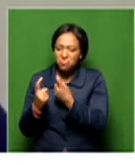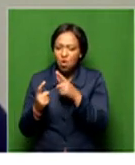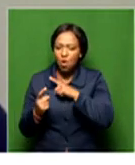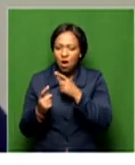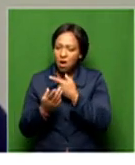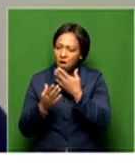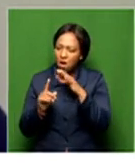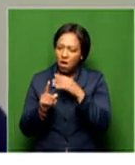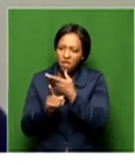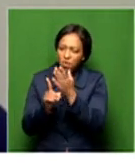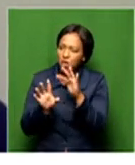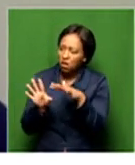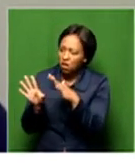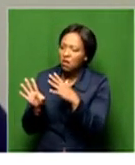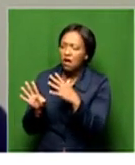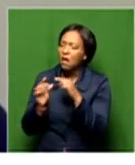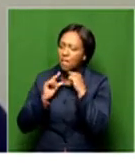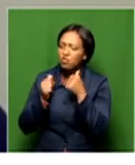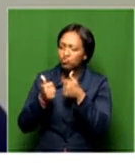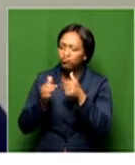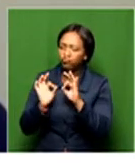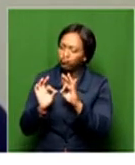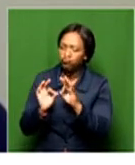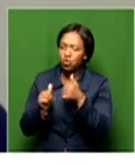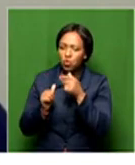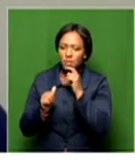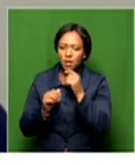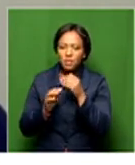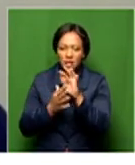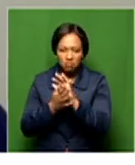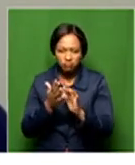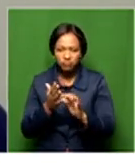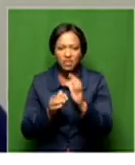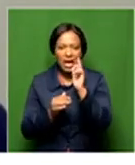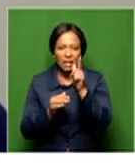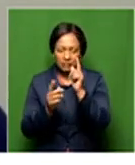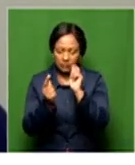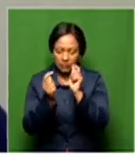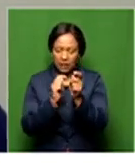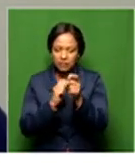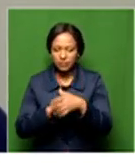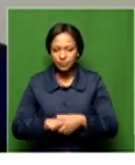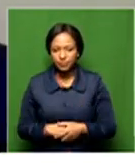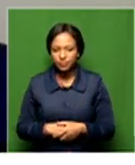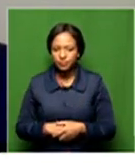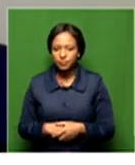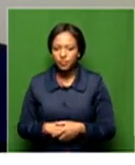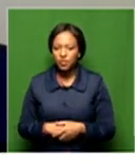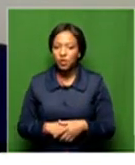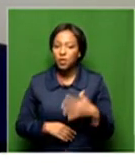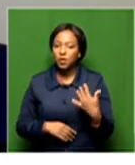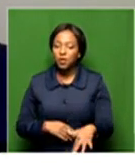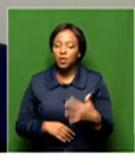everybody, until later on in the story when everything had to change. I mean, that makes